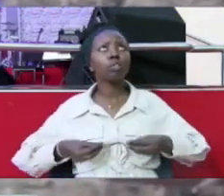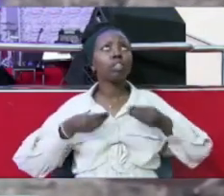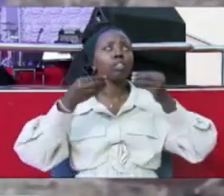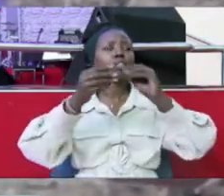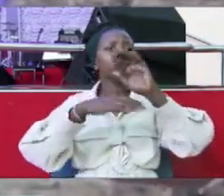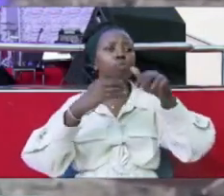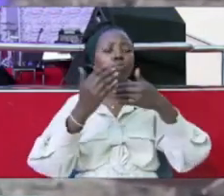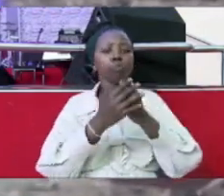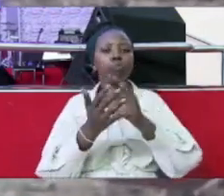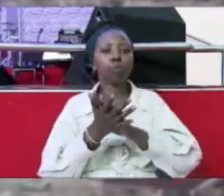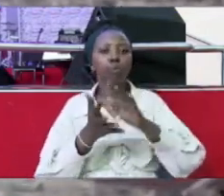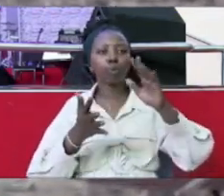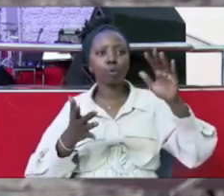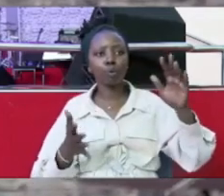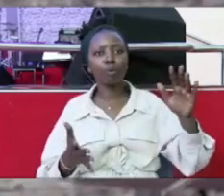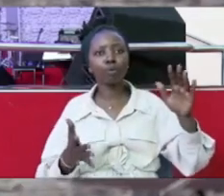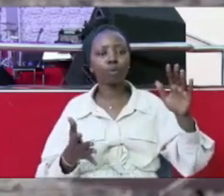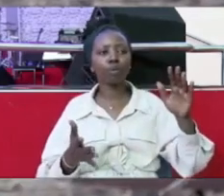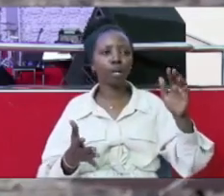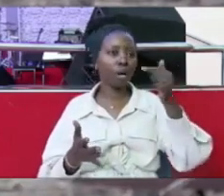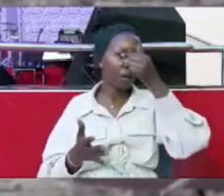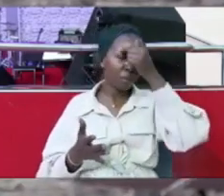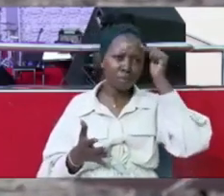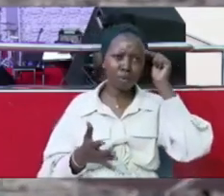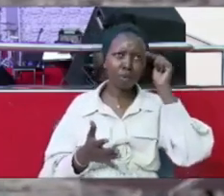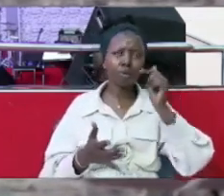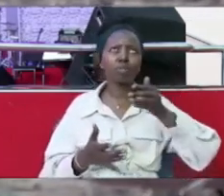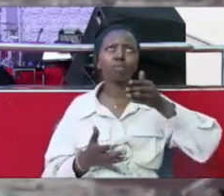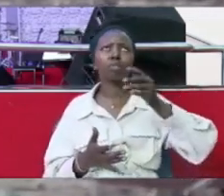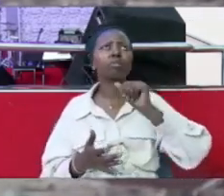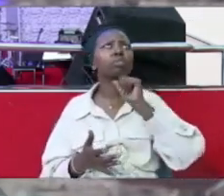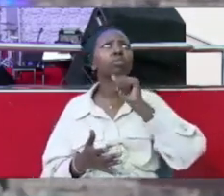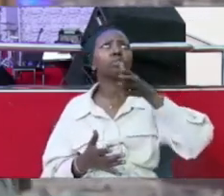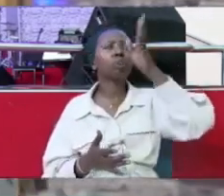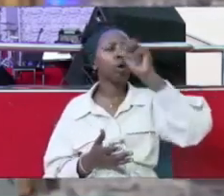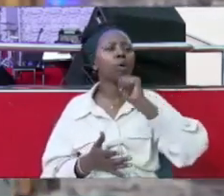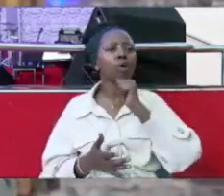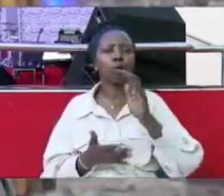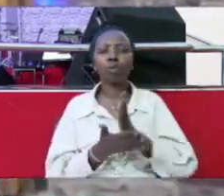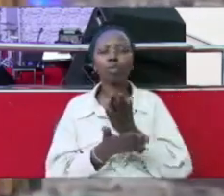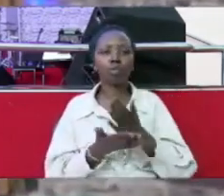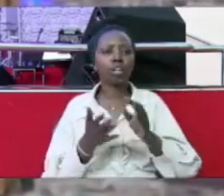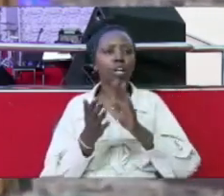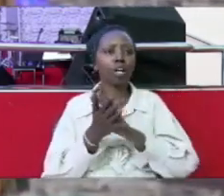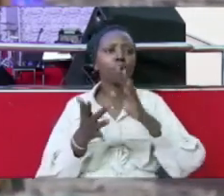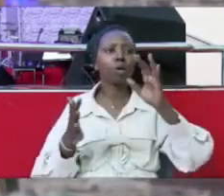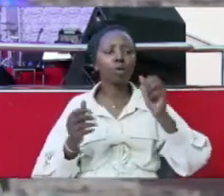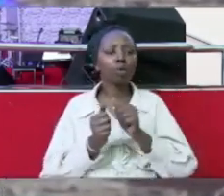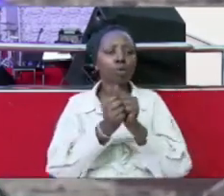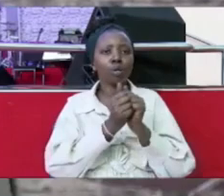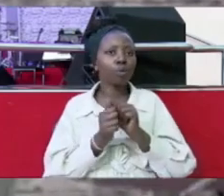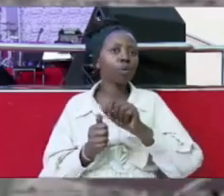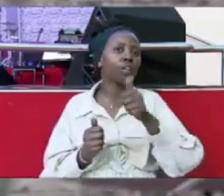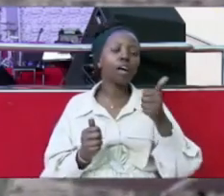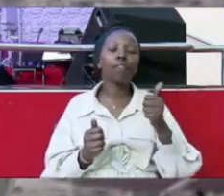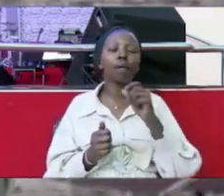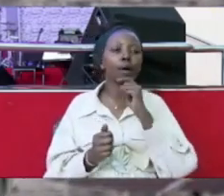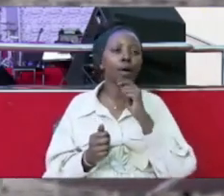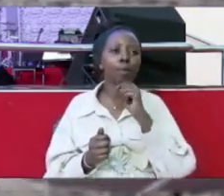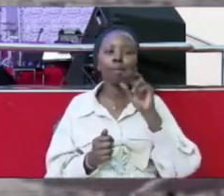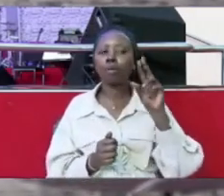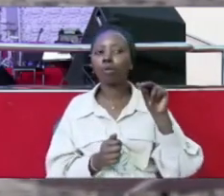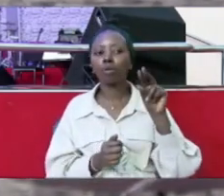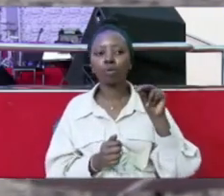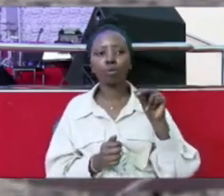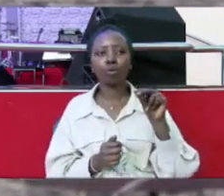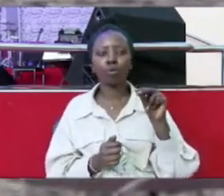Mungu anachukua utukufu. Because he never shares glory with any man. Maana yeye hagawi utukufu wake na mtu yeyote.